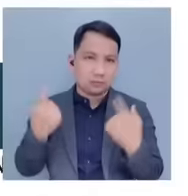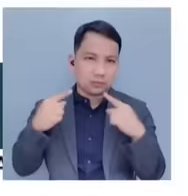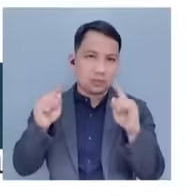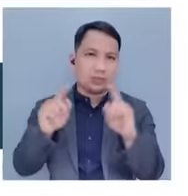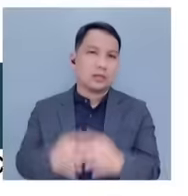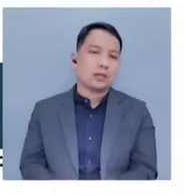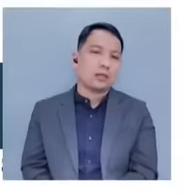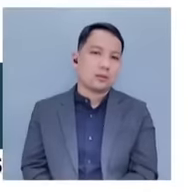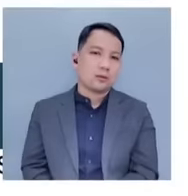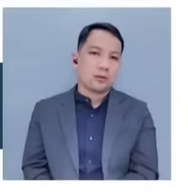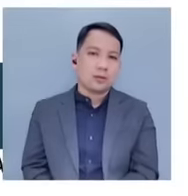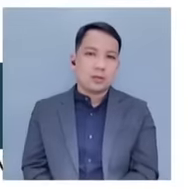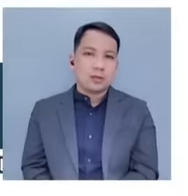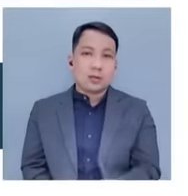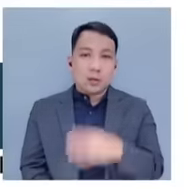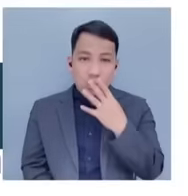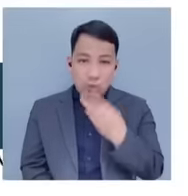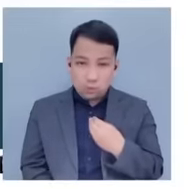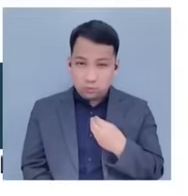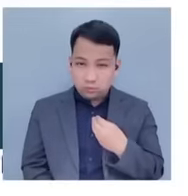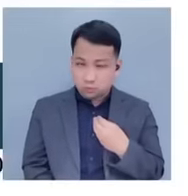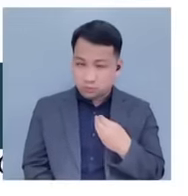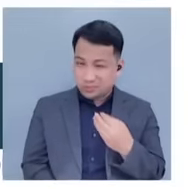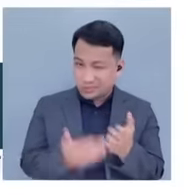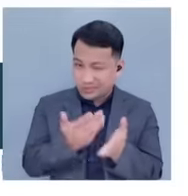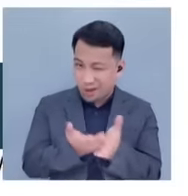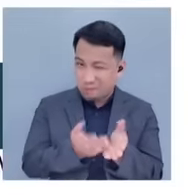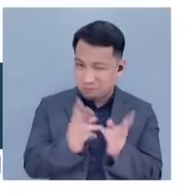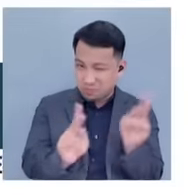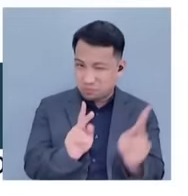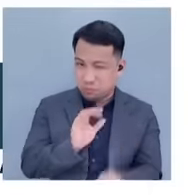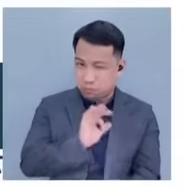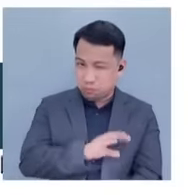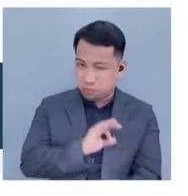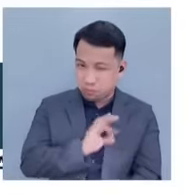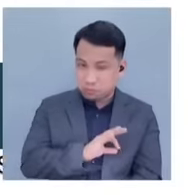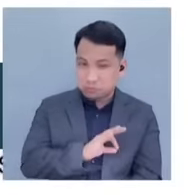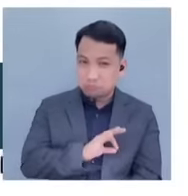people who will gain from this are those who are also